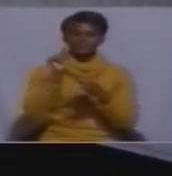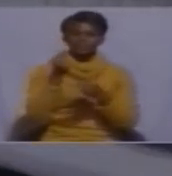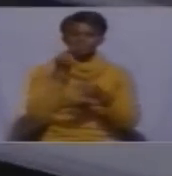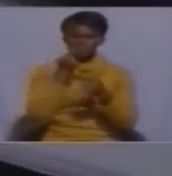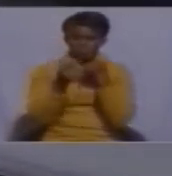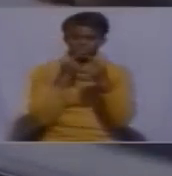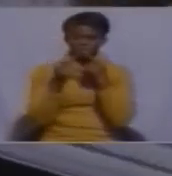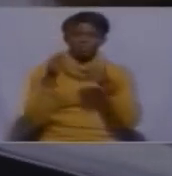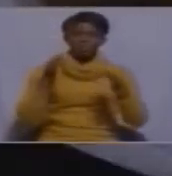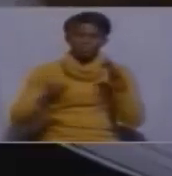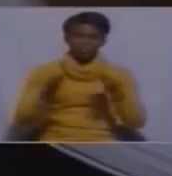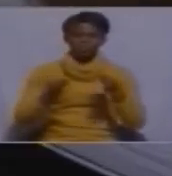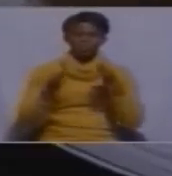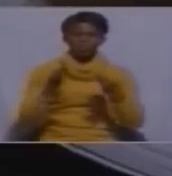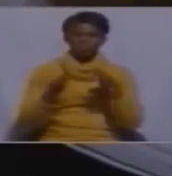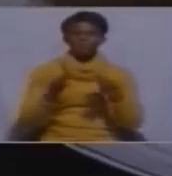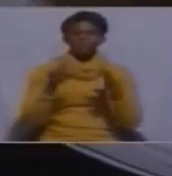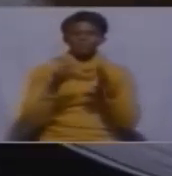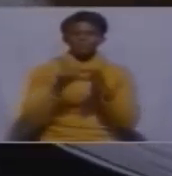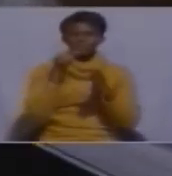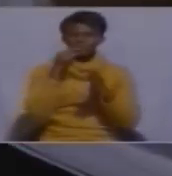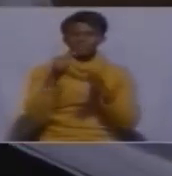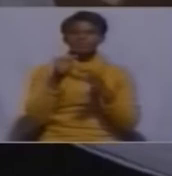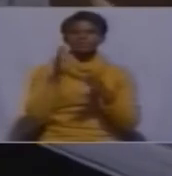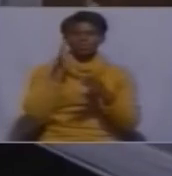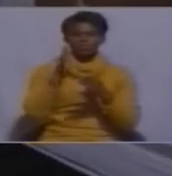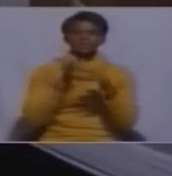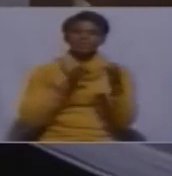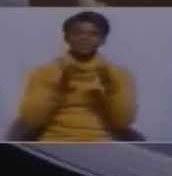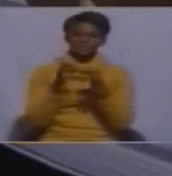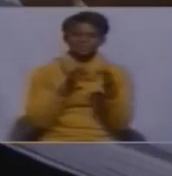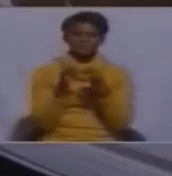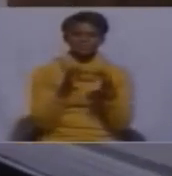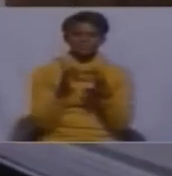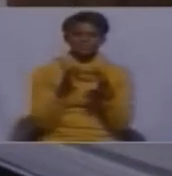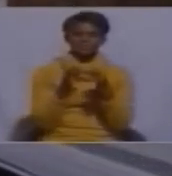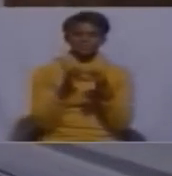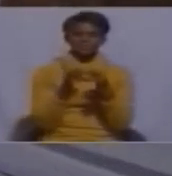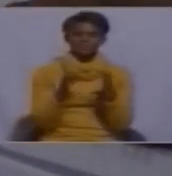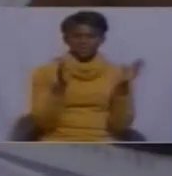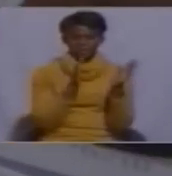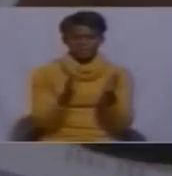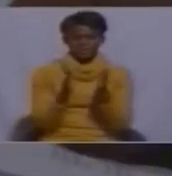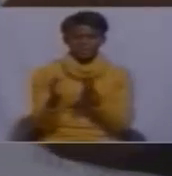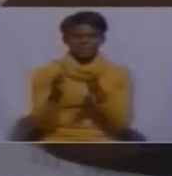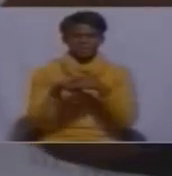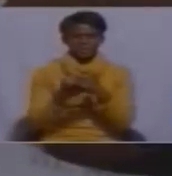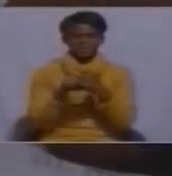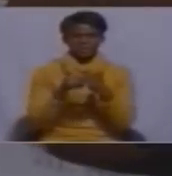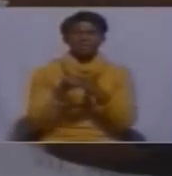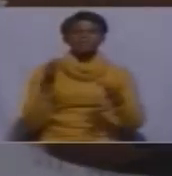courts, then it says the following shall be prescribed. The processes and procedures of the